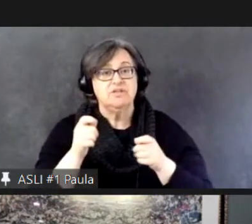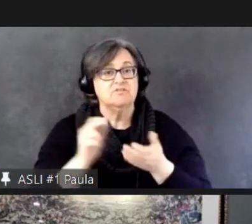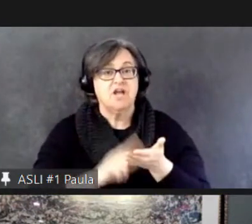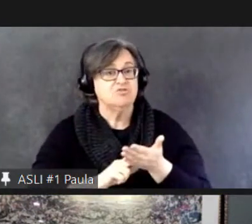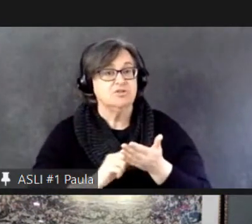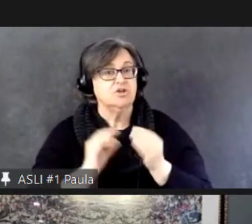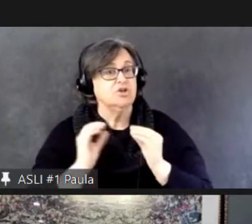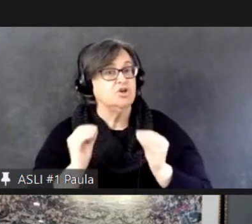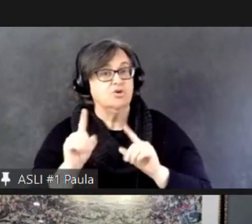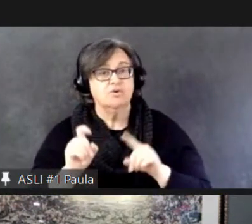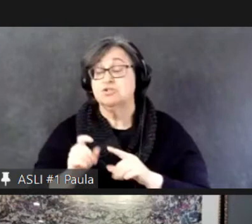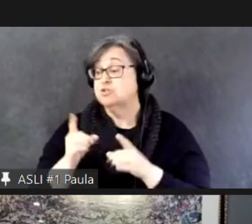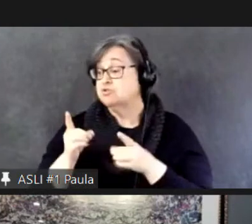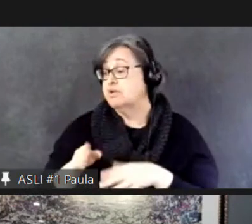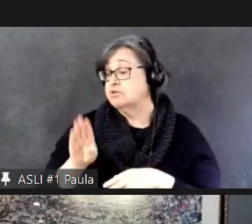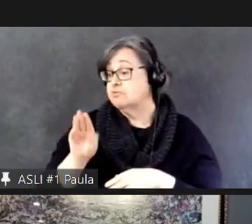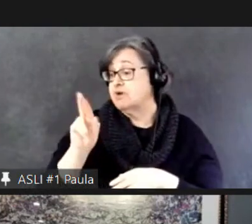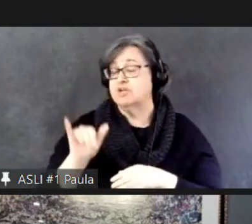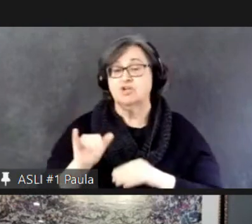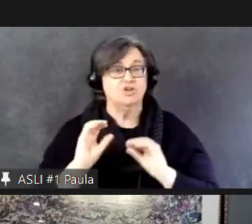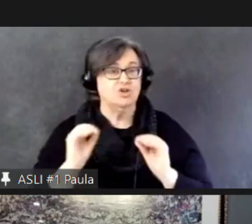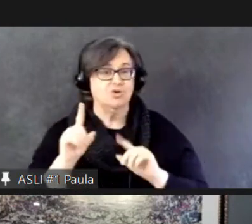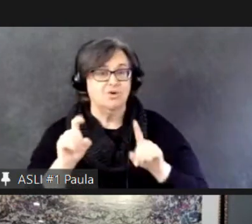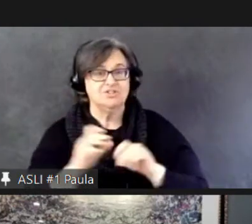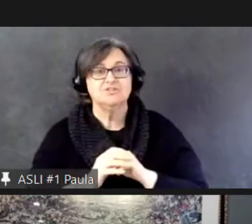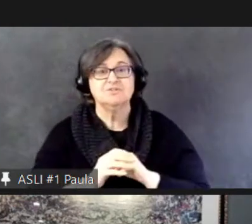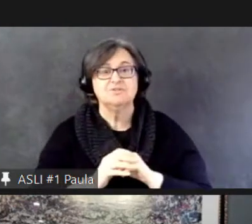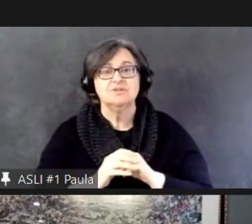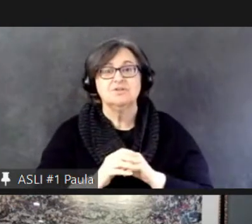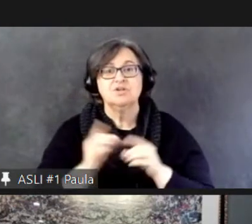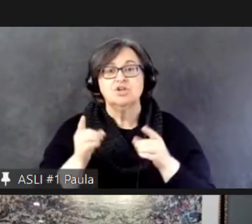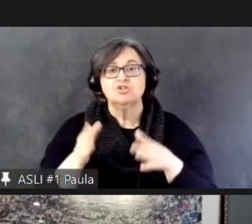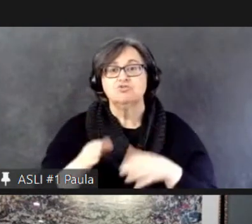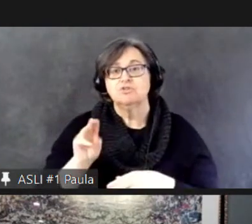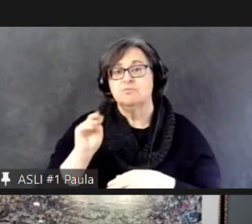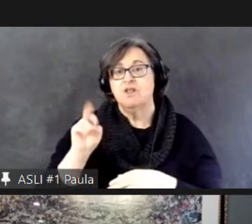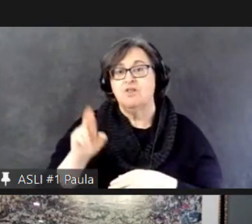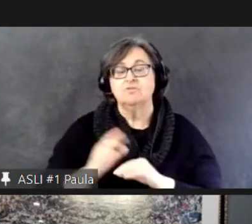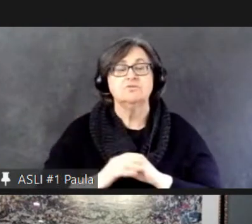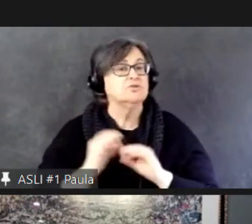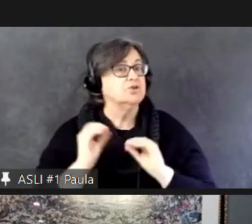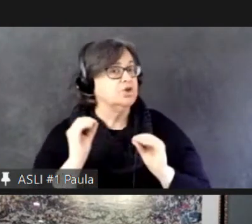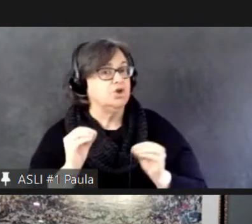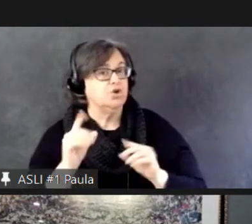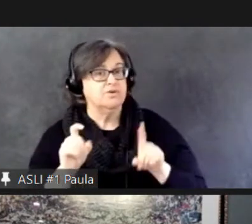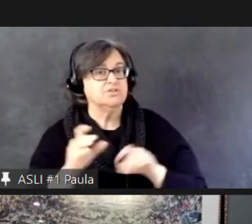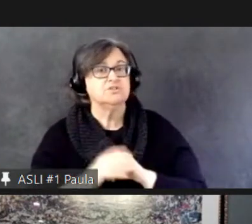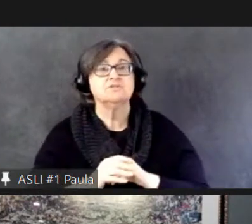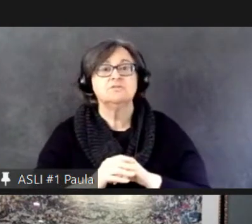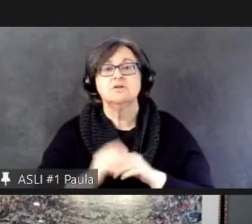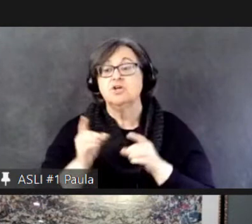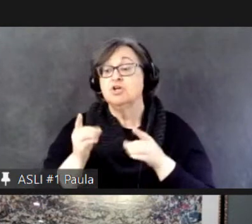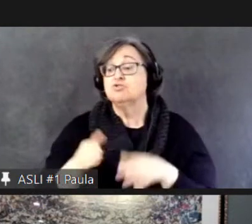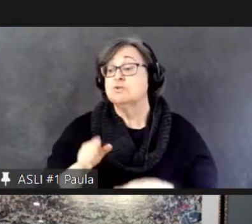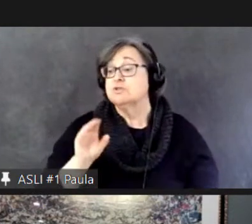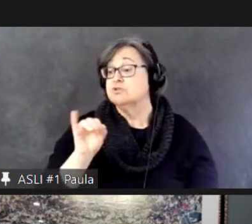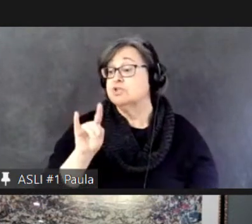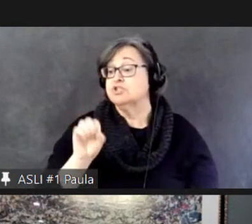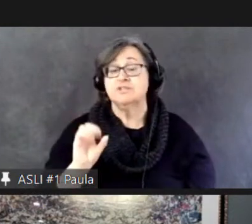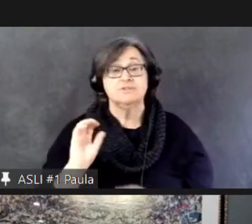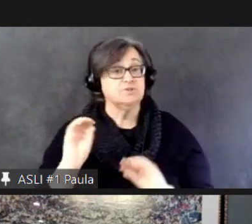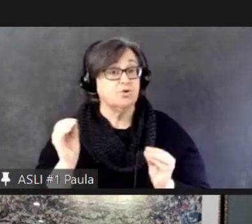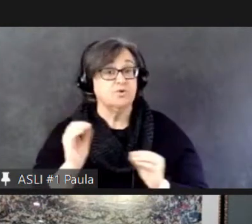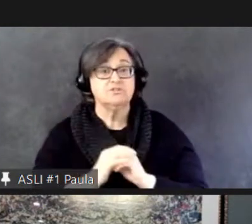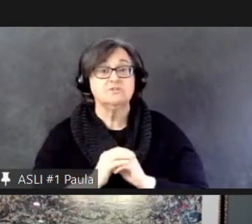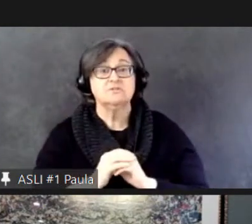Director Barclay. No questions. Director Miller. No questions. Director Jakes. No